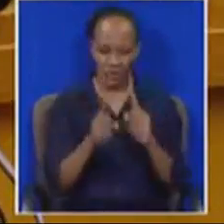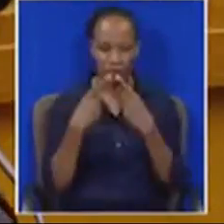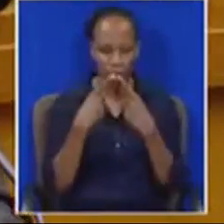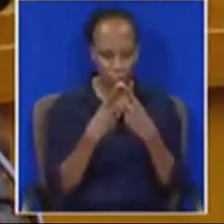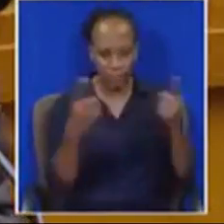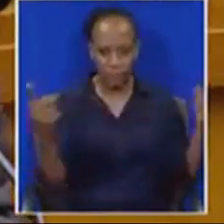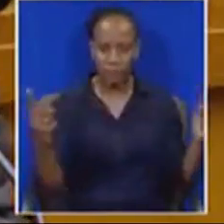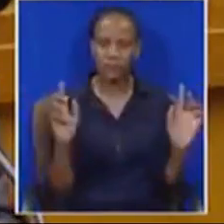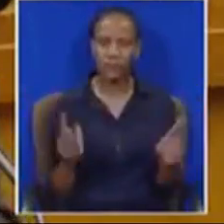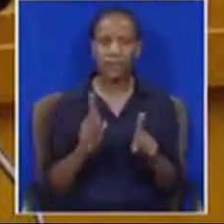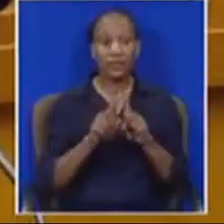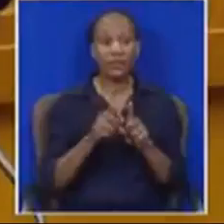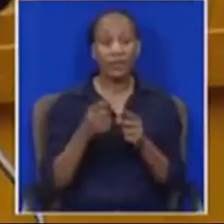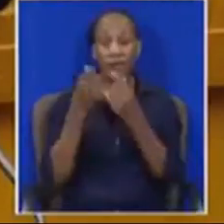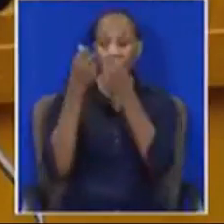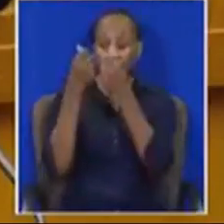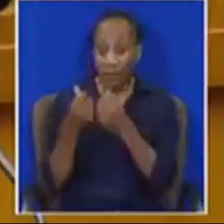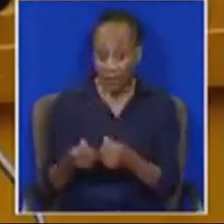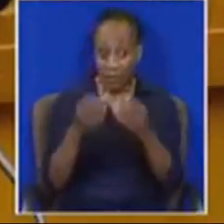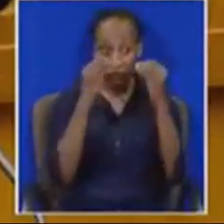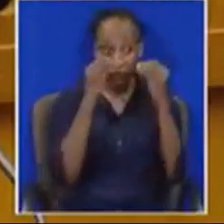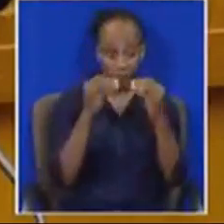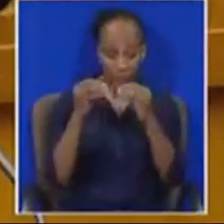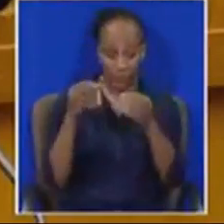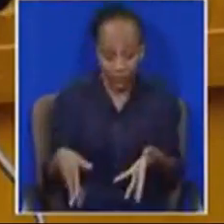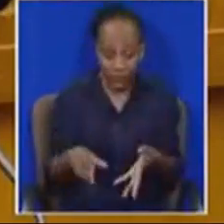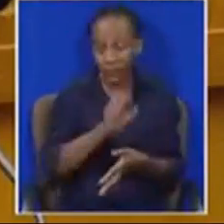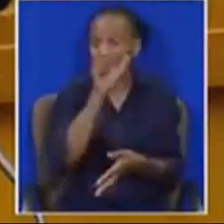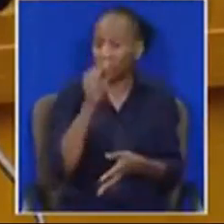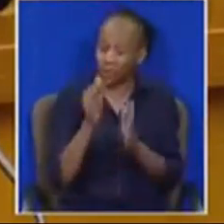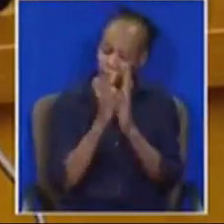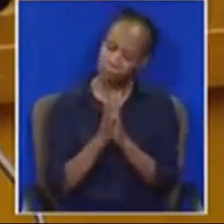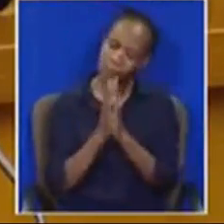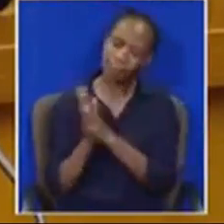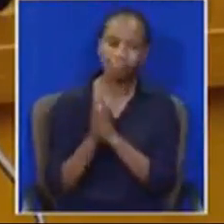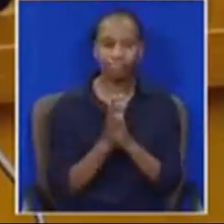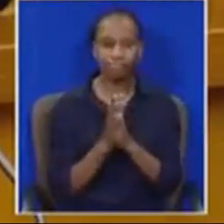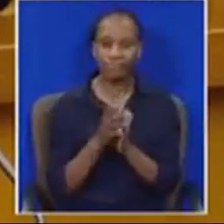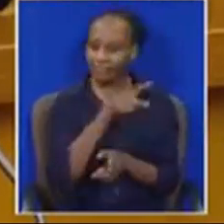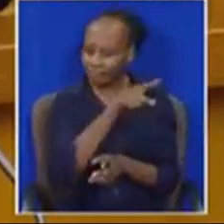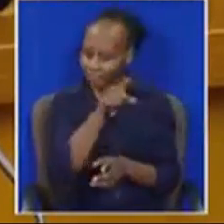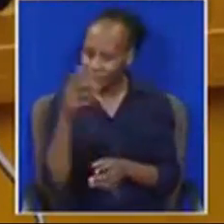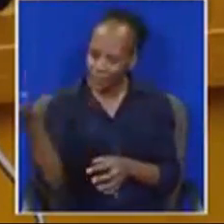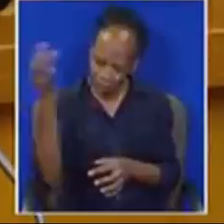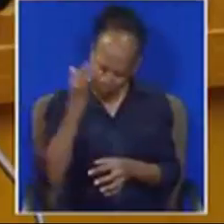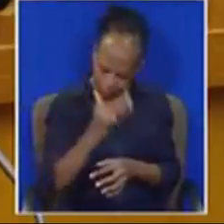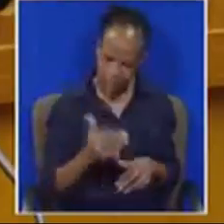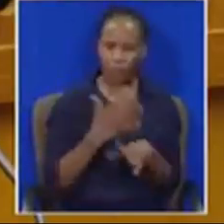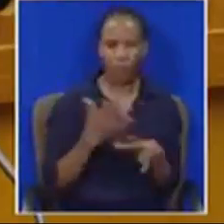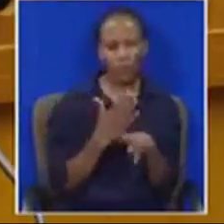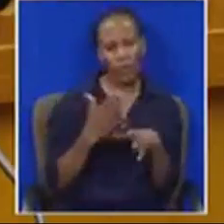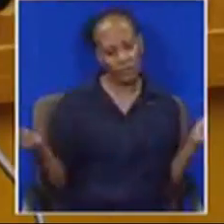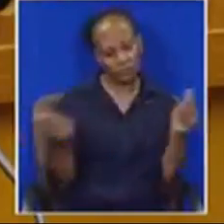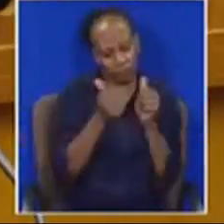the financial institutions in our country so that they become our partners in